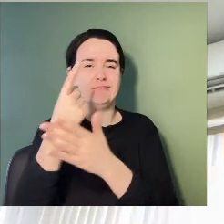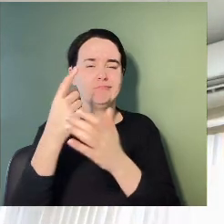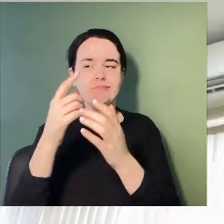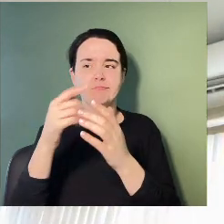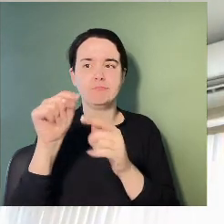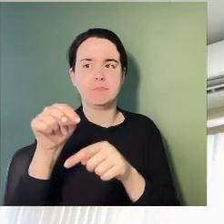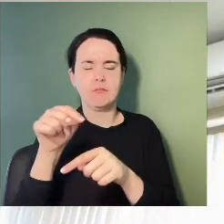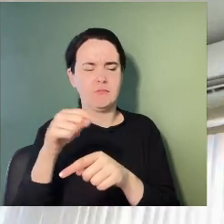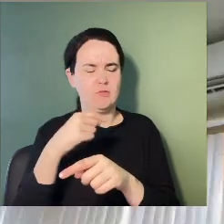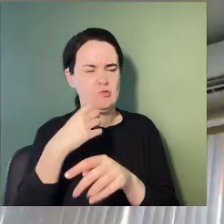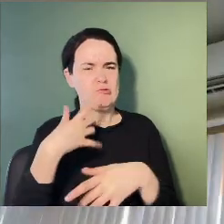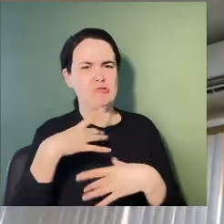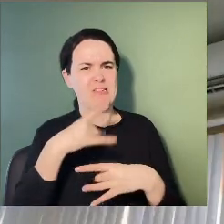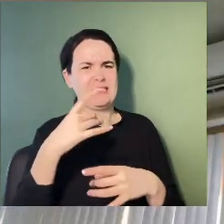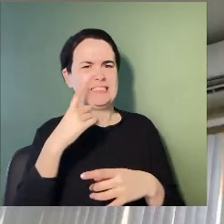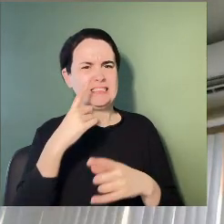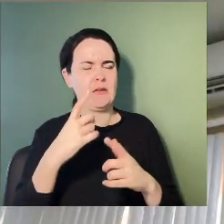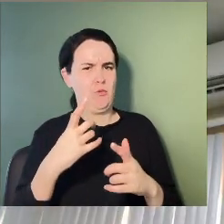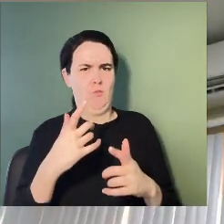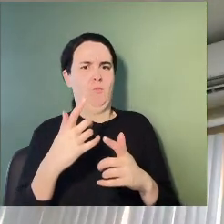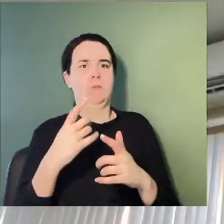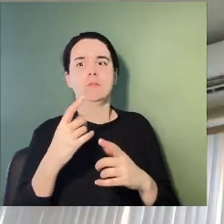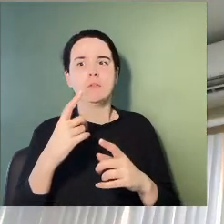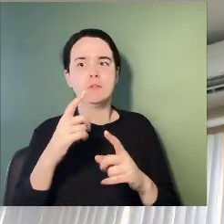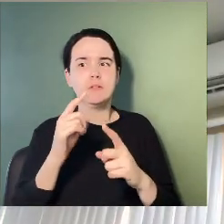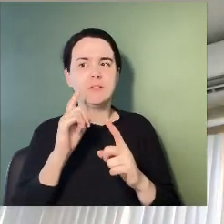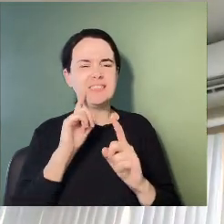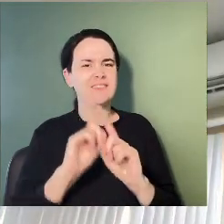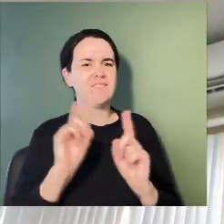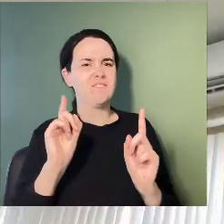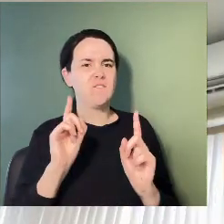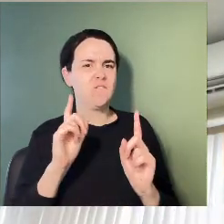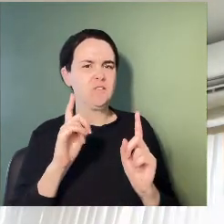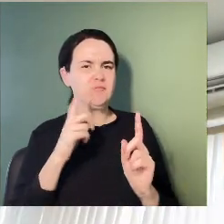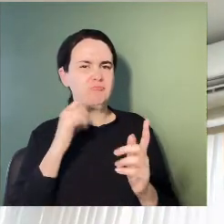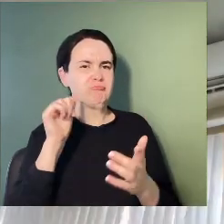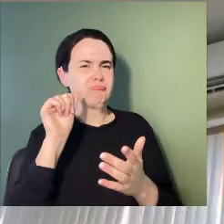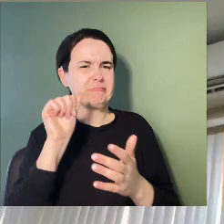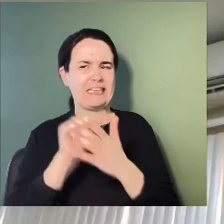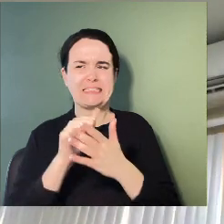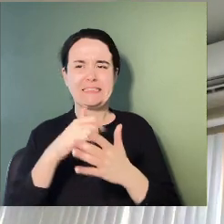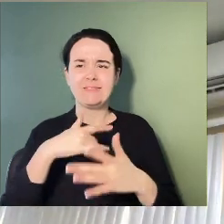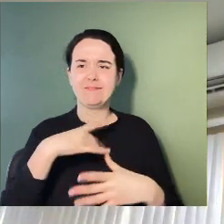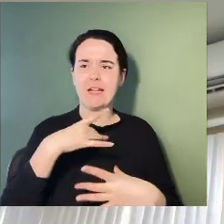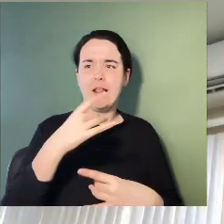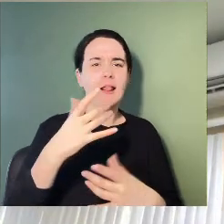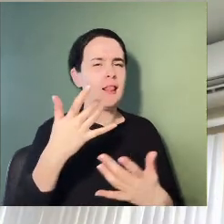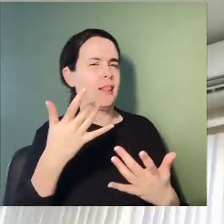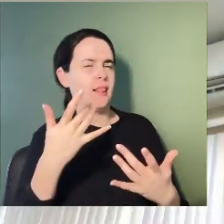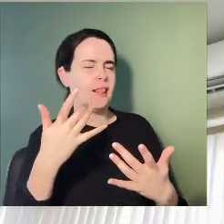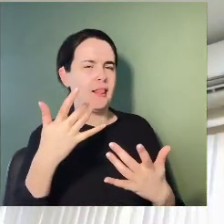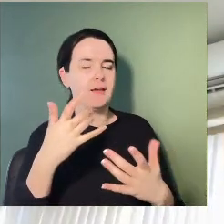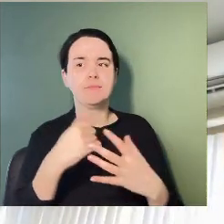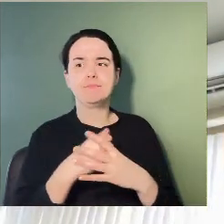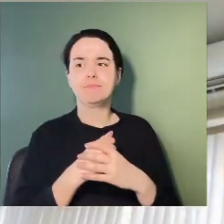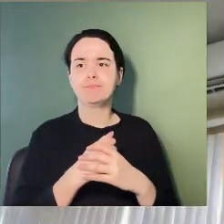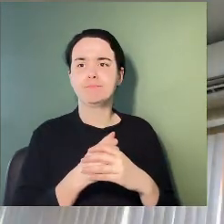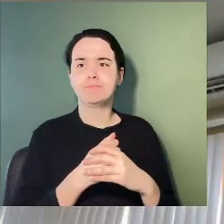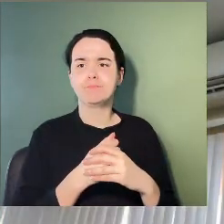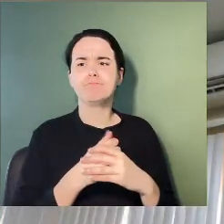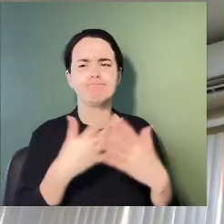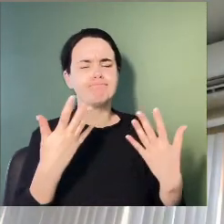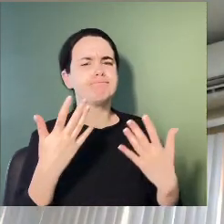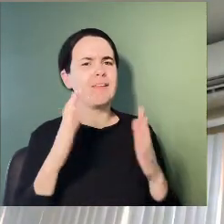just Cassie? say something that's more anecdotal about this. I think Cassie covered the gist of the question. So yes,